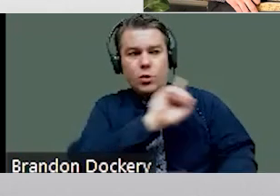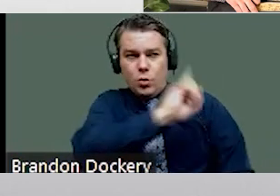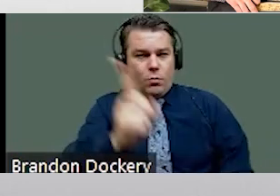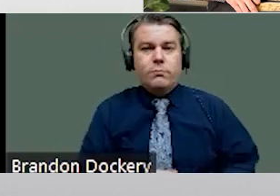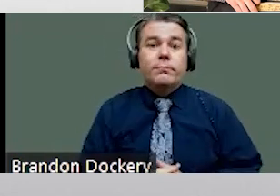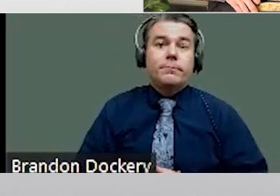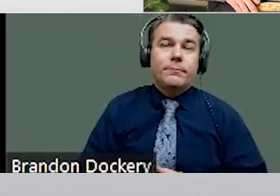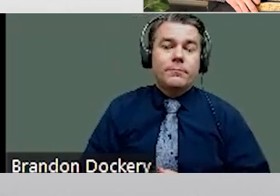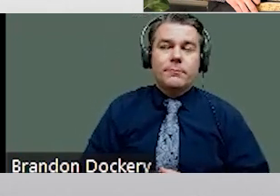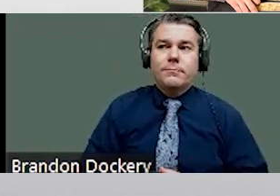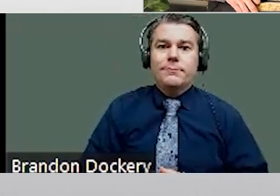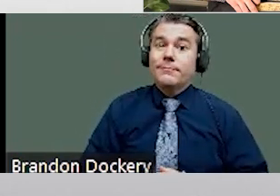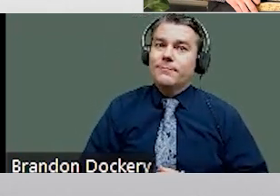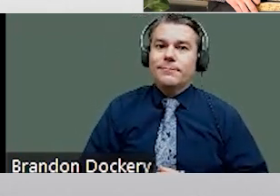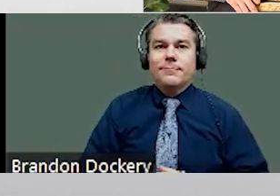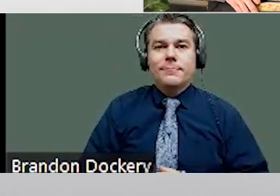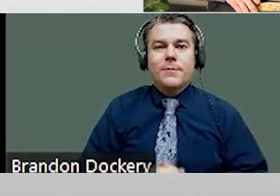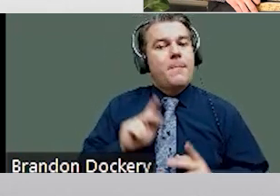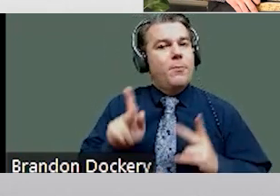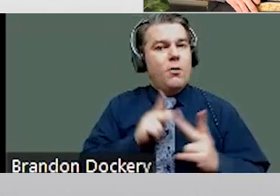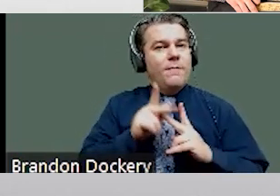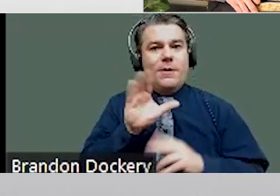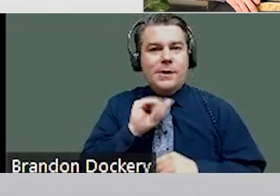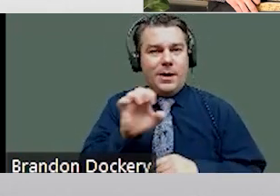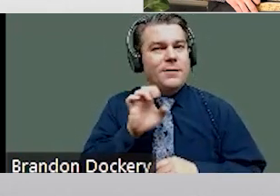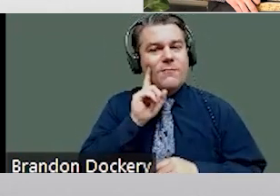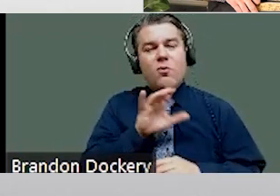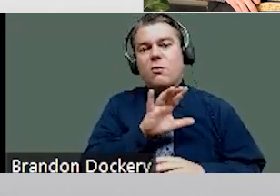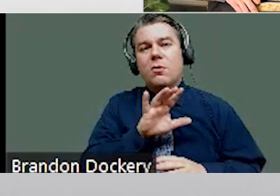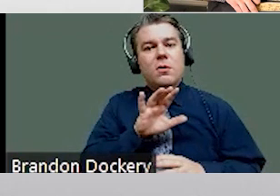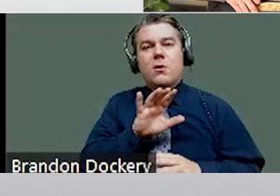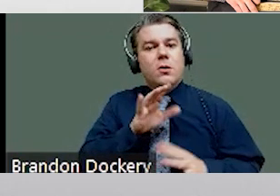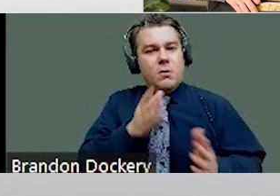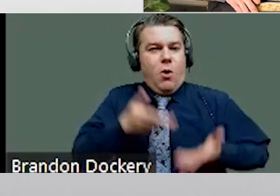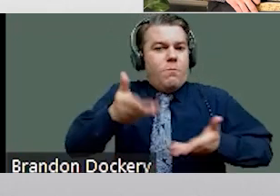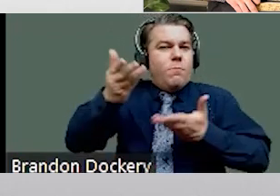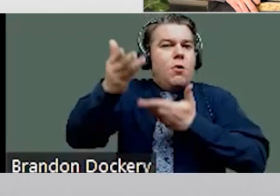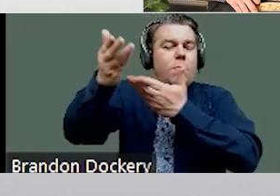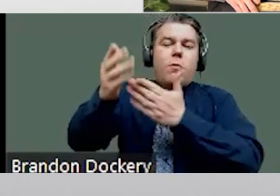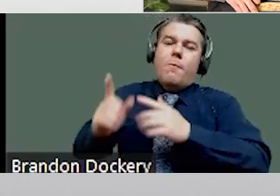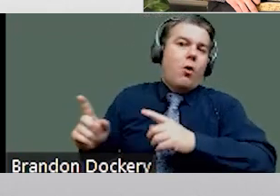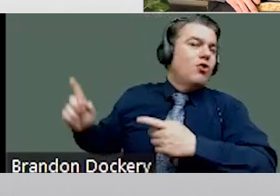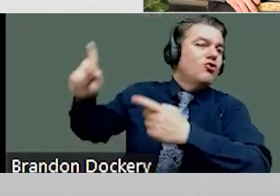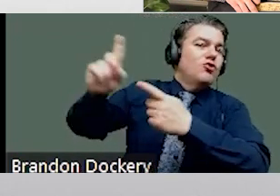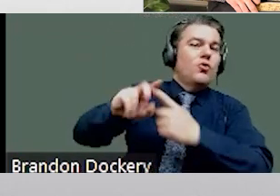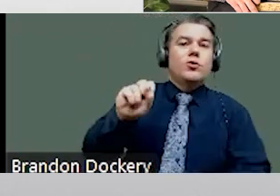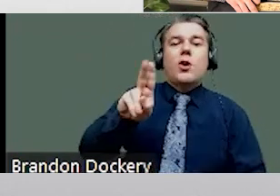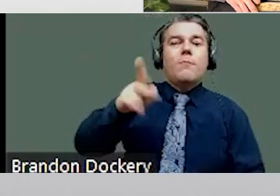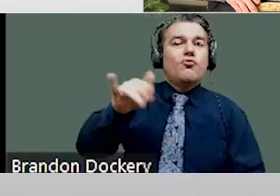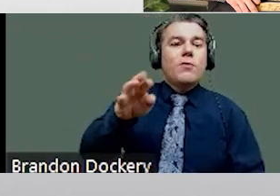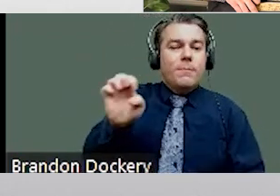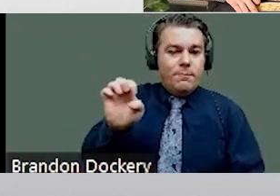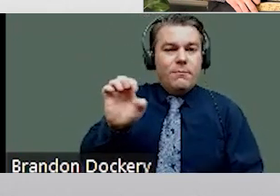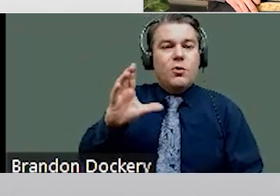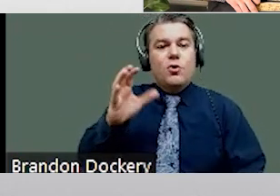community. So it was a perfect case to take all the way to the Supreme Court. It is known